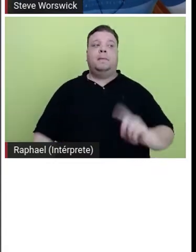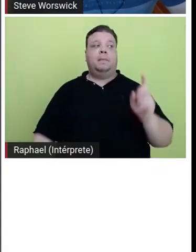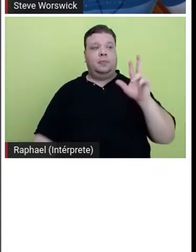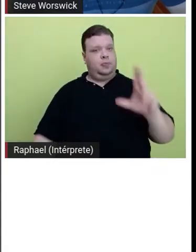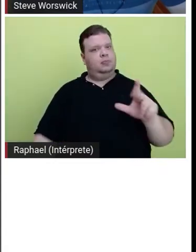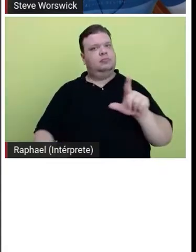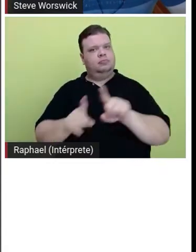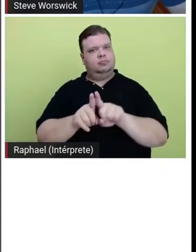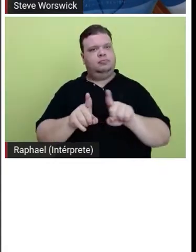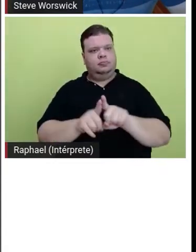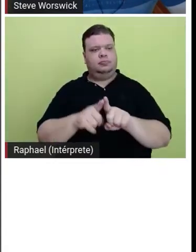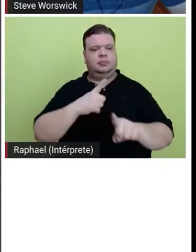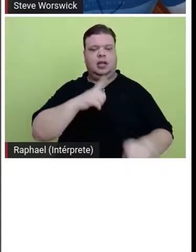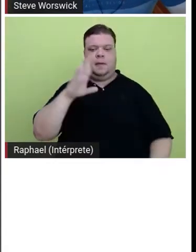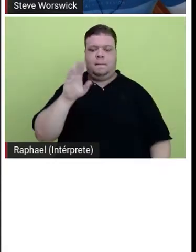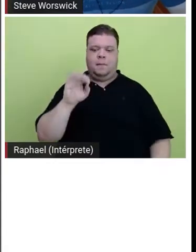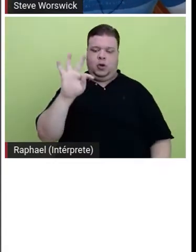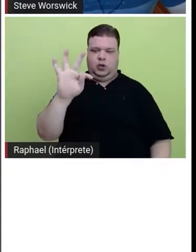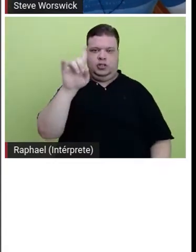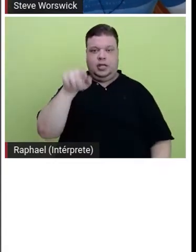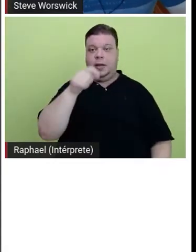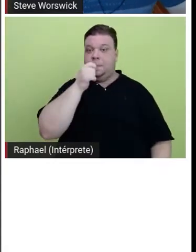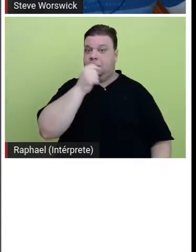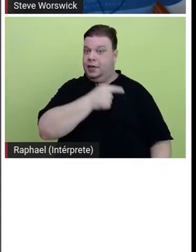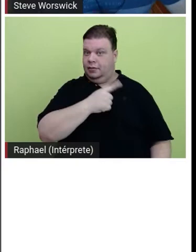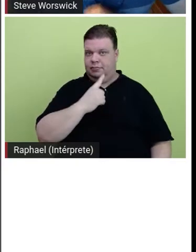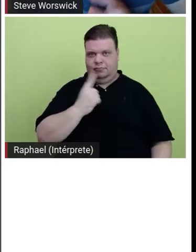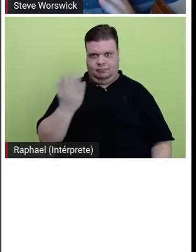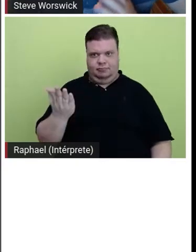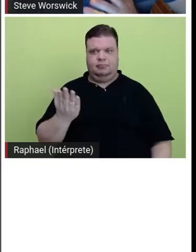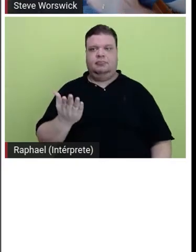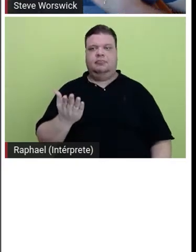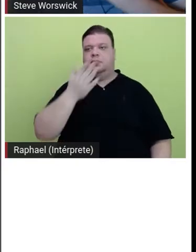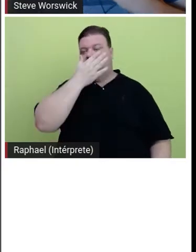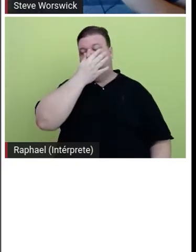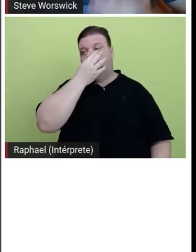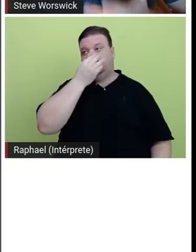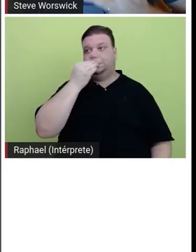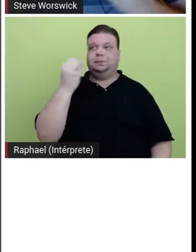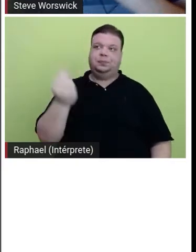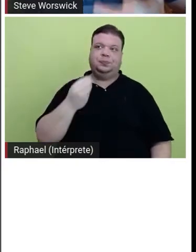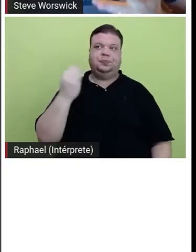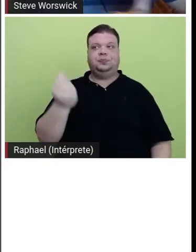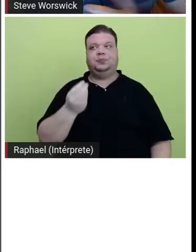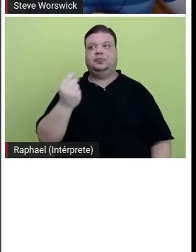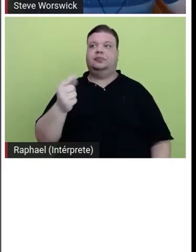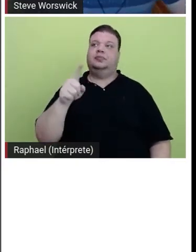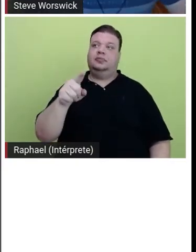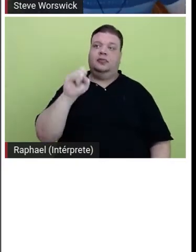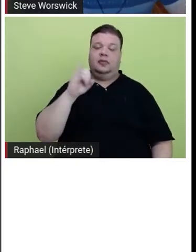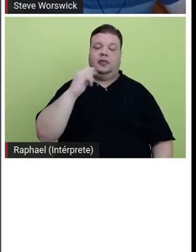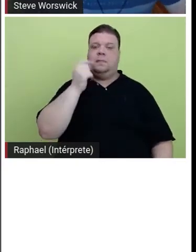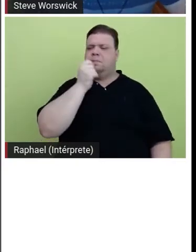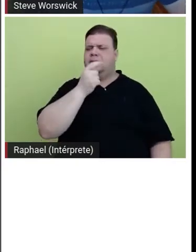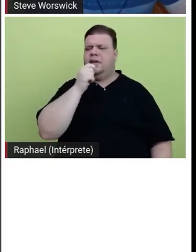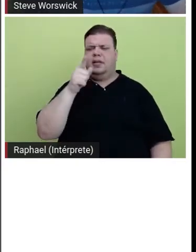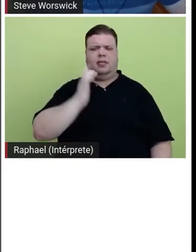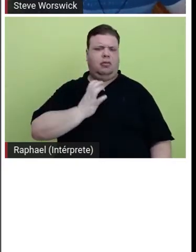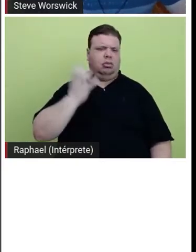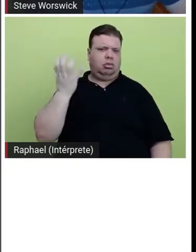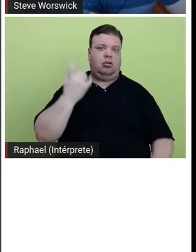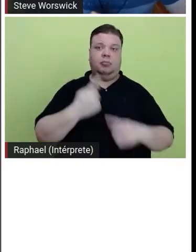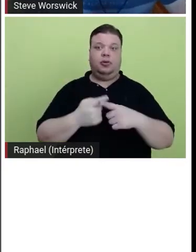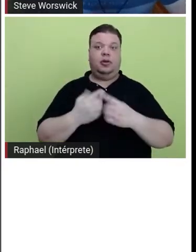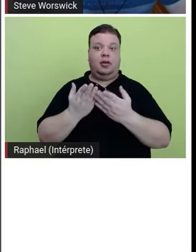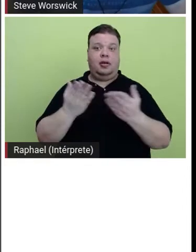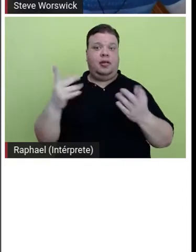Alexa and things like that are getting like bad press. Machine learning, you can't always explain how it's come to an answer. Now,